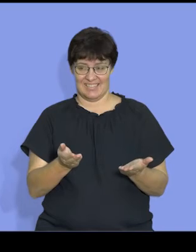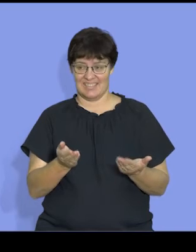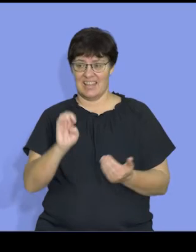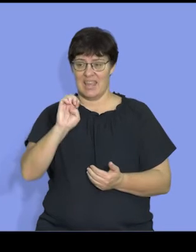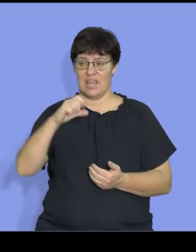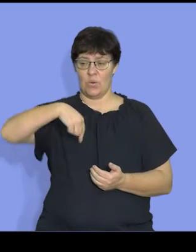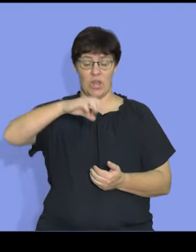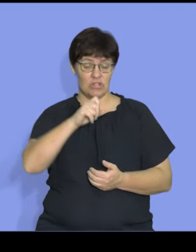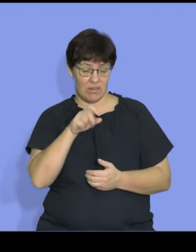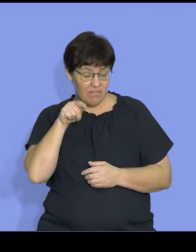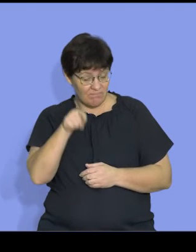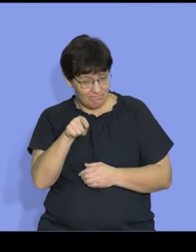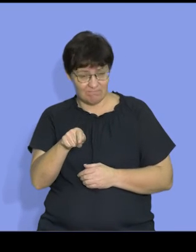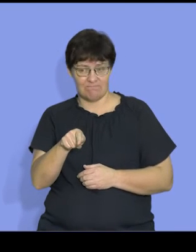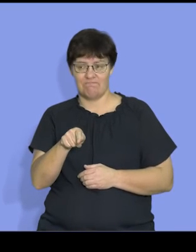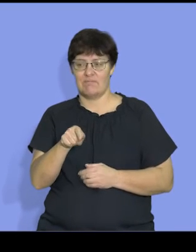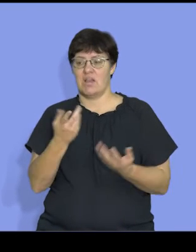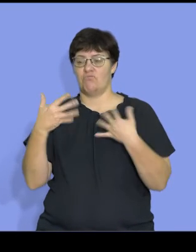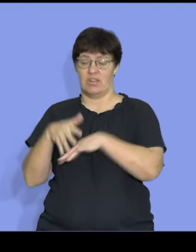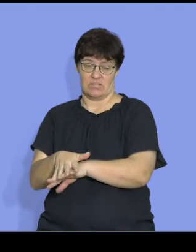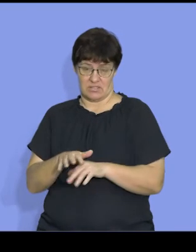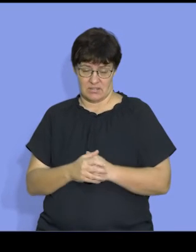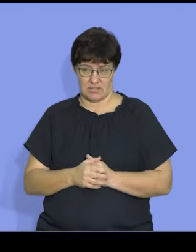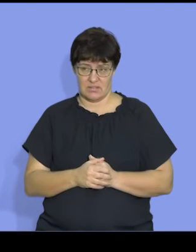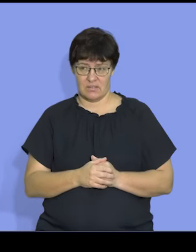reaction, right? So the reaction is between